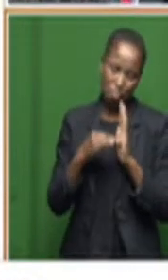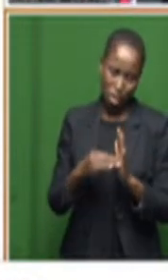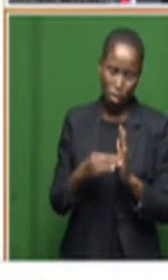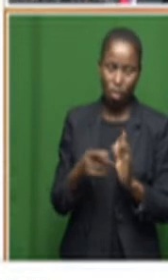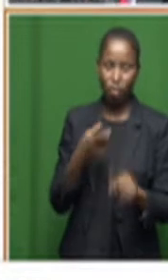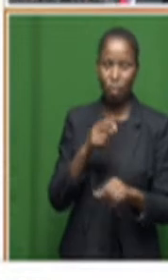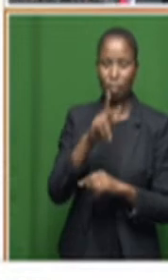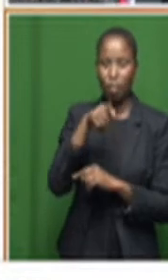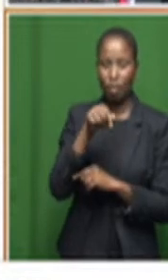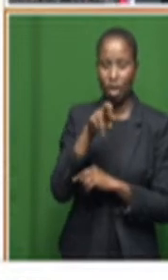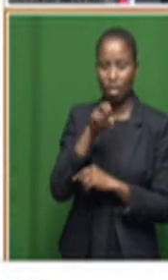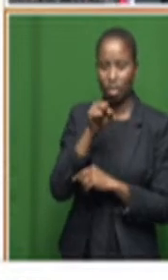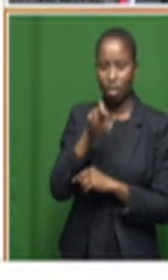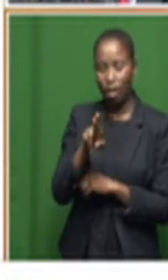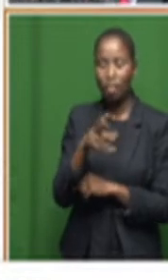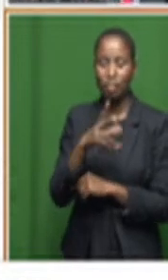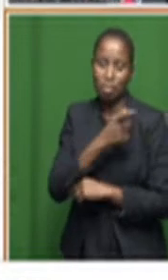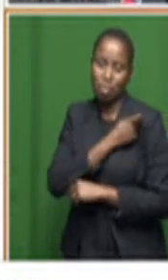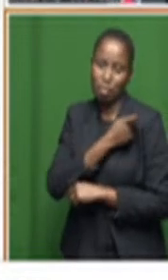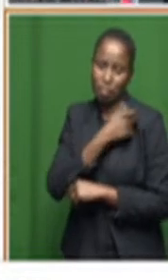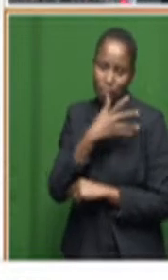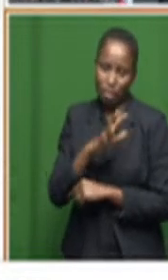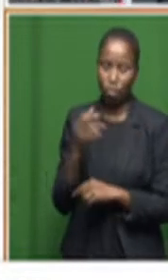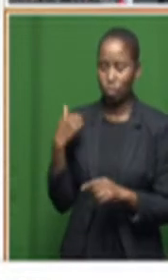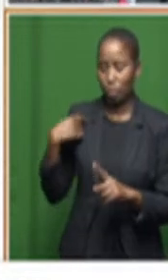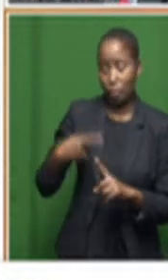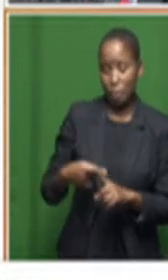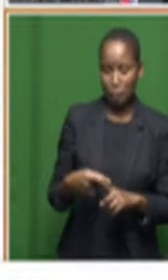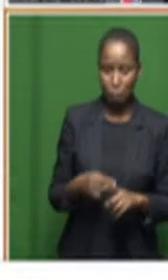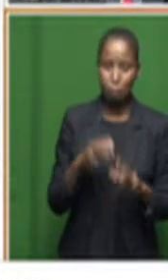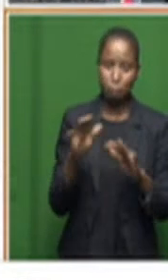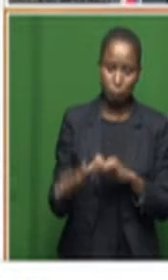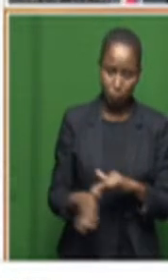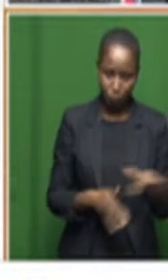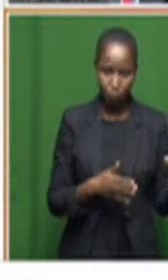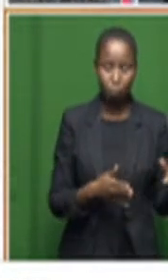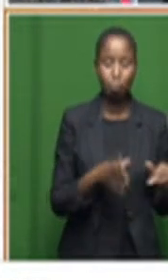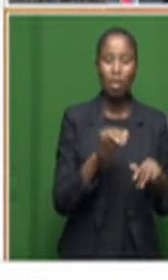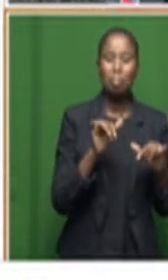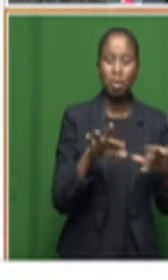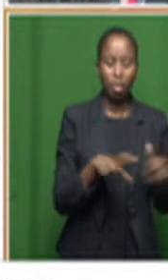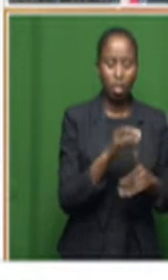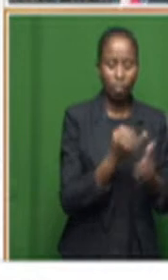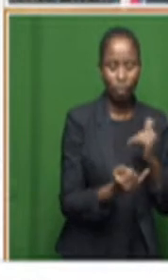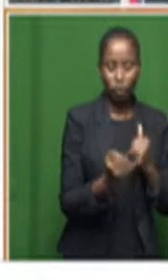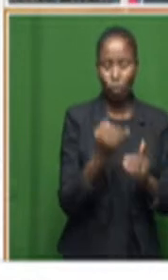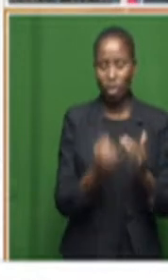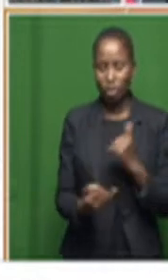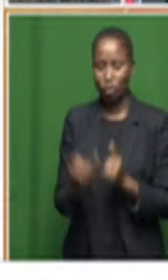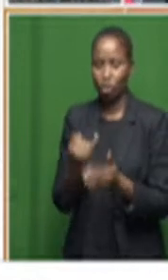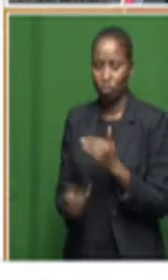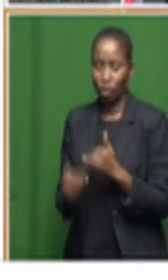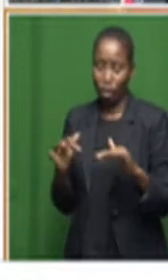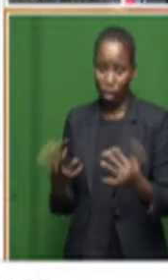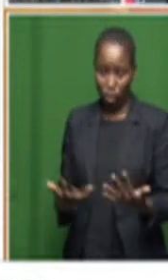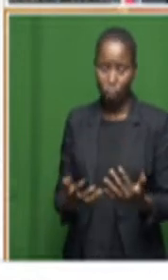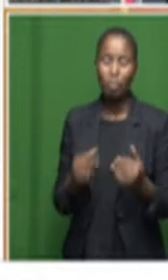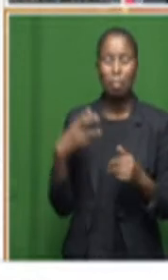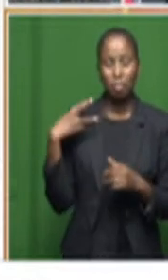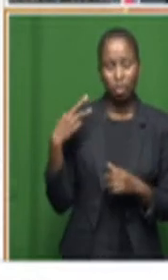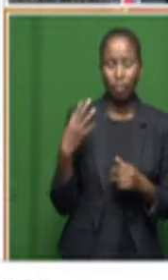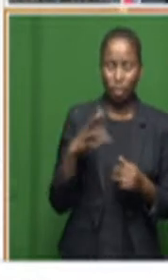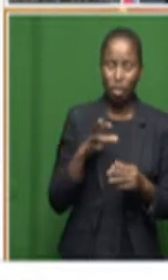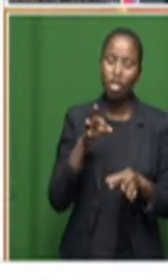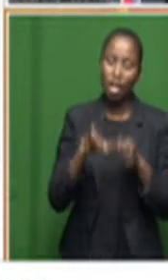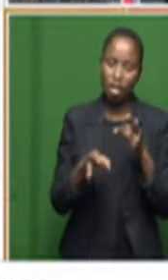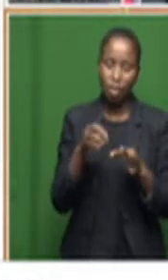Pfizer vaccines have been administered so far. In terms of individuals vaccinated, the Minister explained this very clearly, I thought,